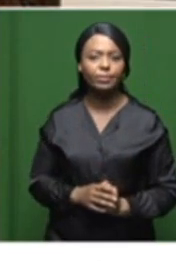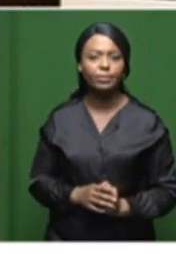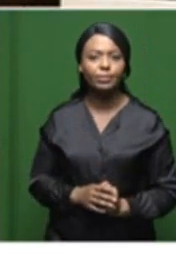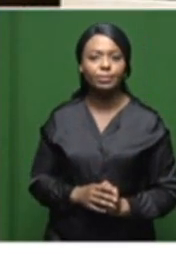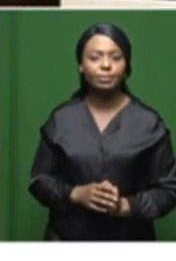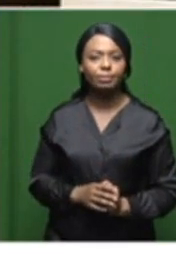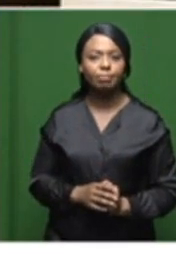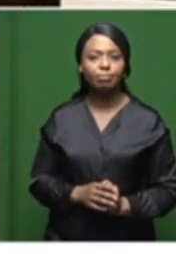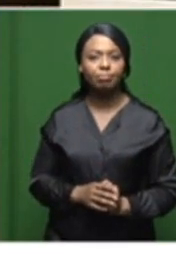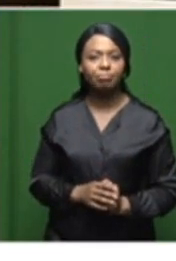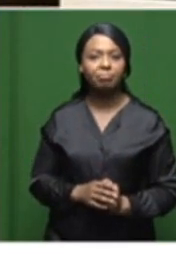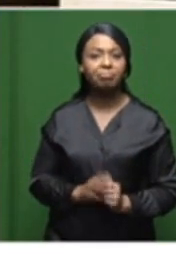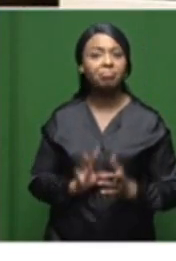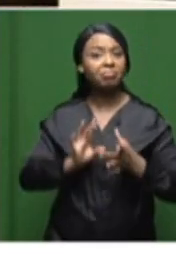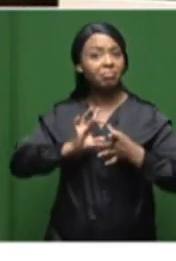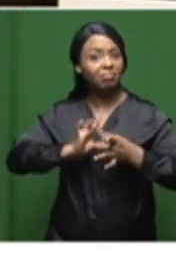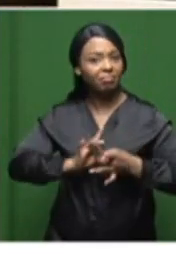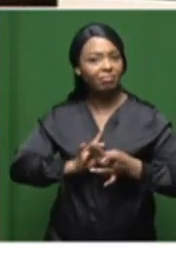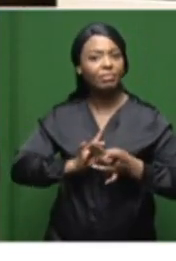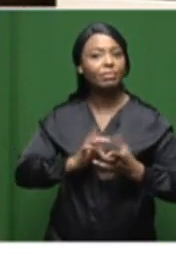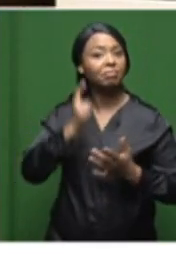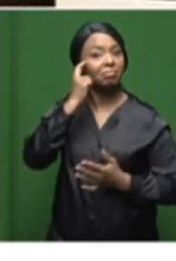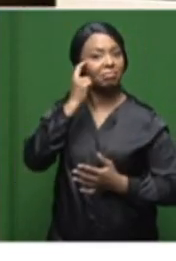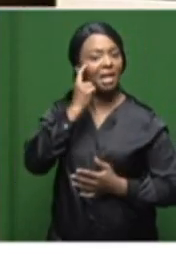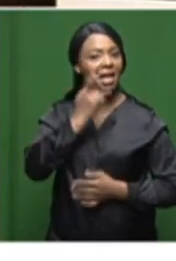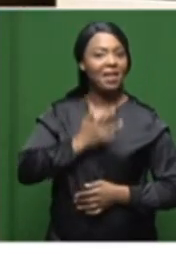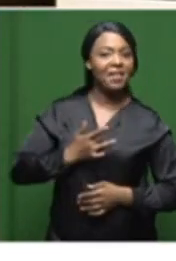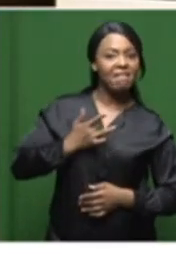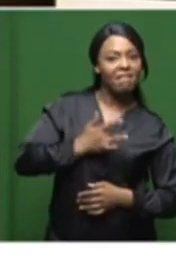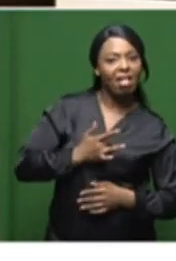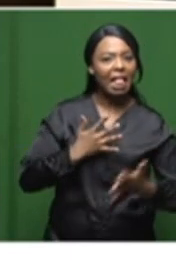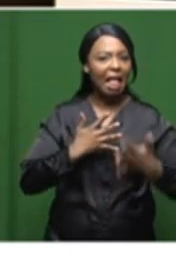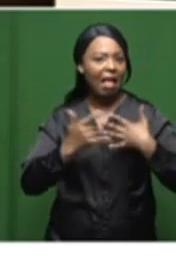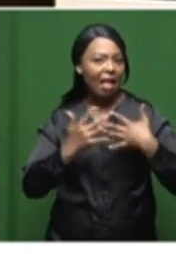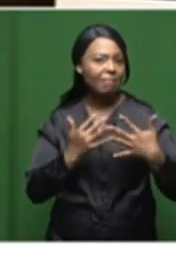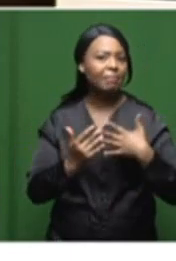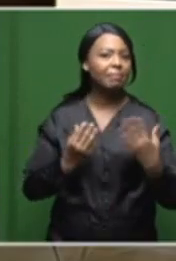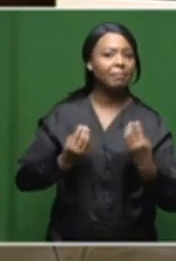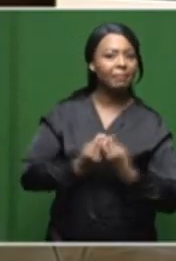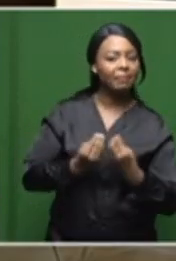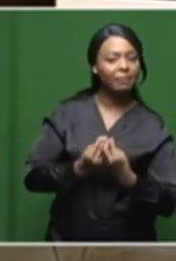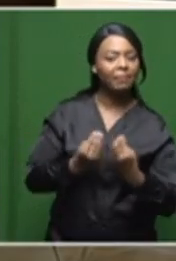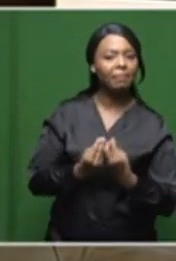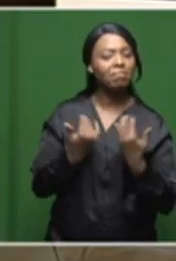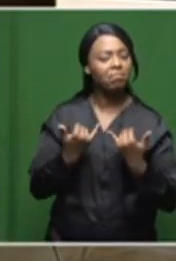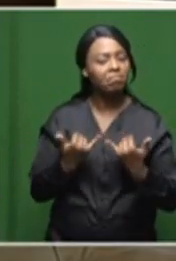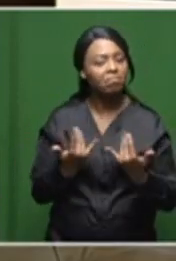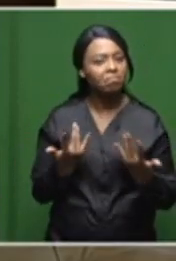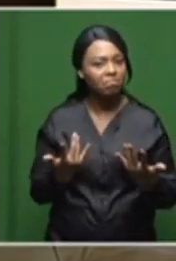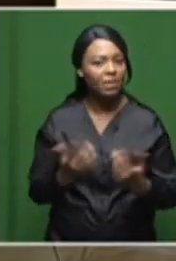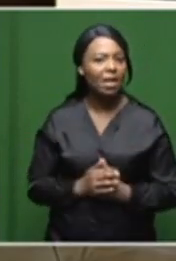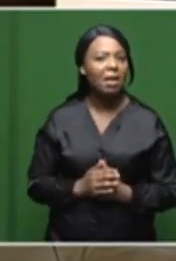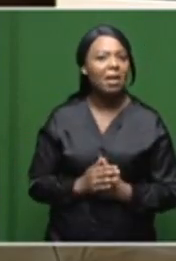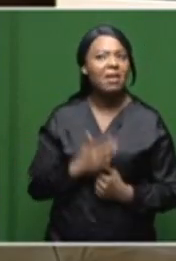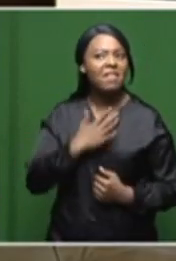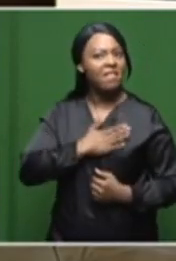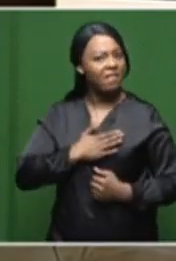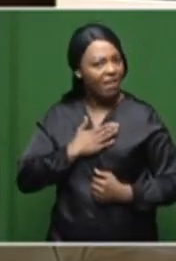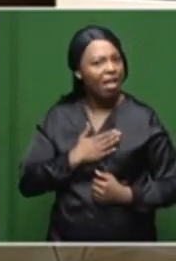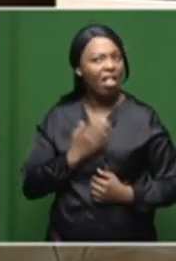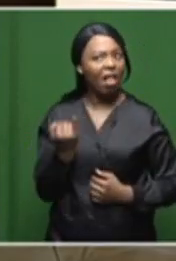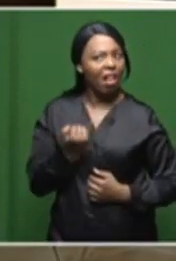What makes a home? I think for me, home is a feeling more than anything. It is, I guess, a place of belonging and,